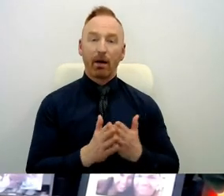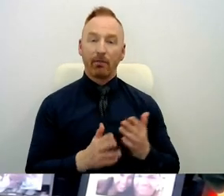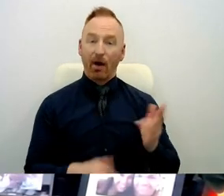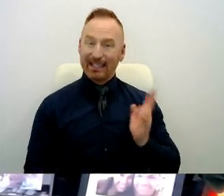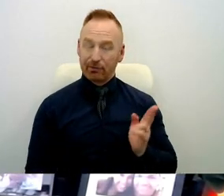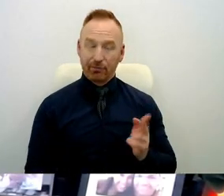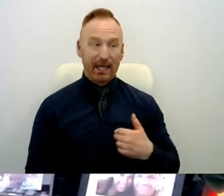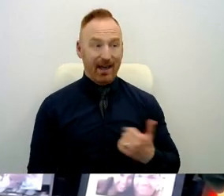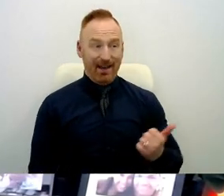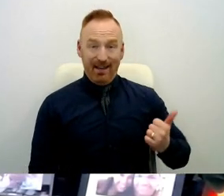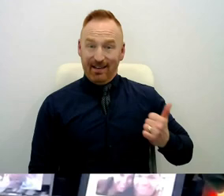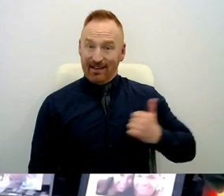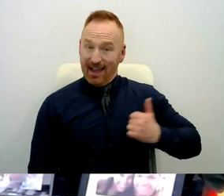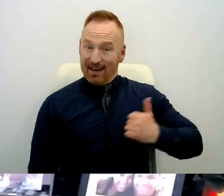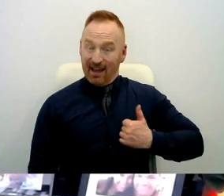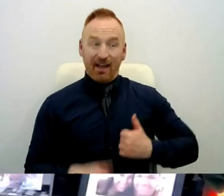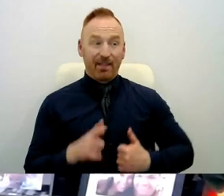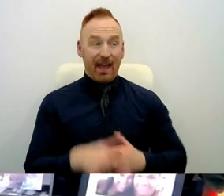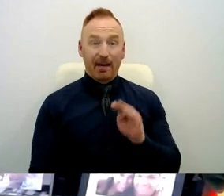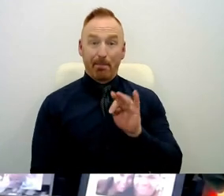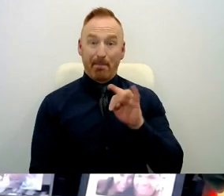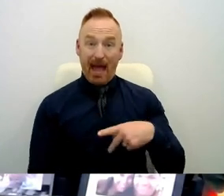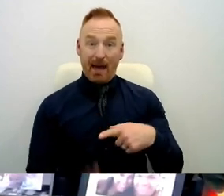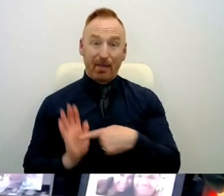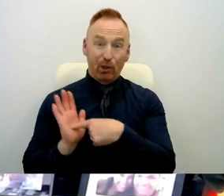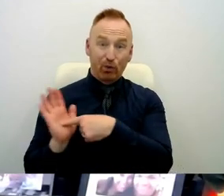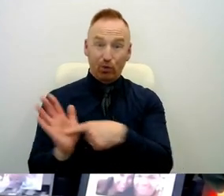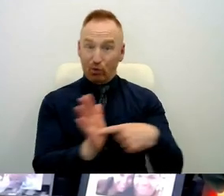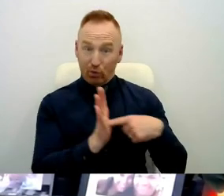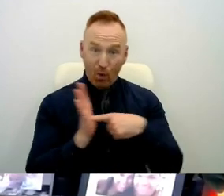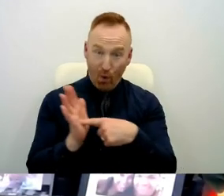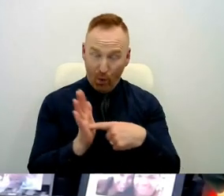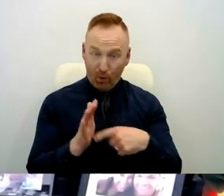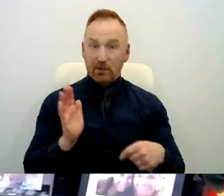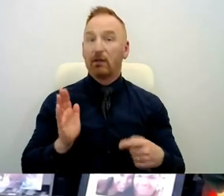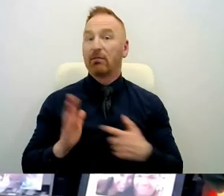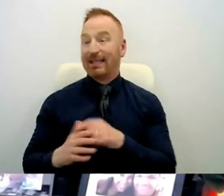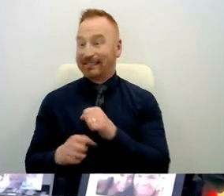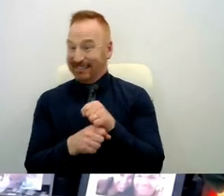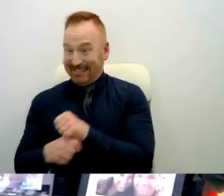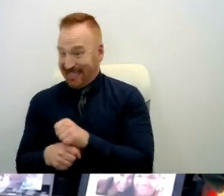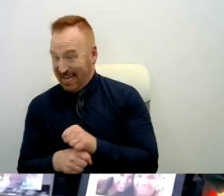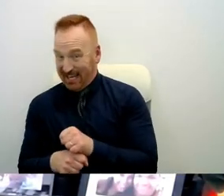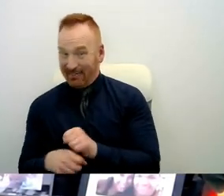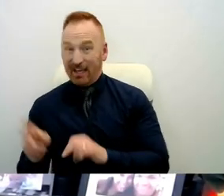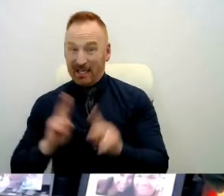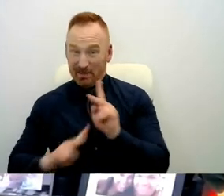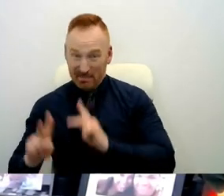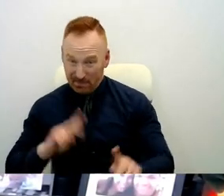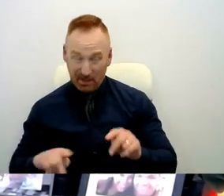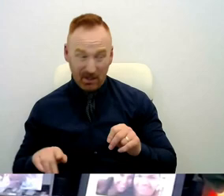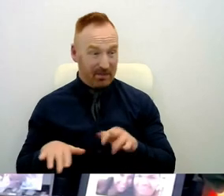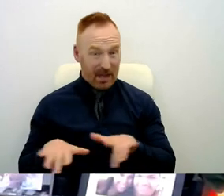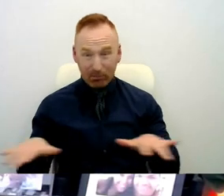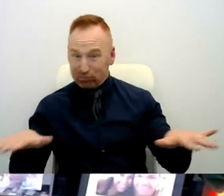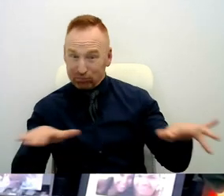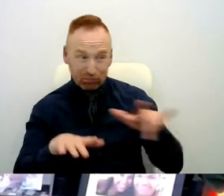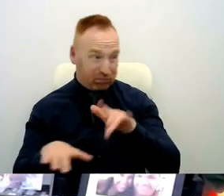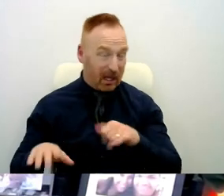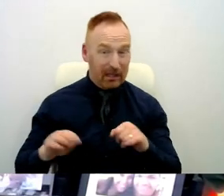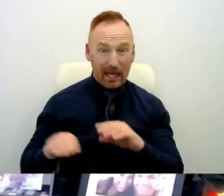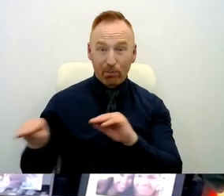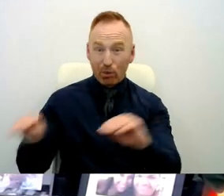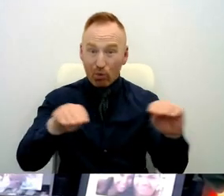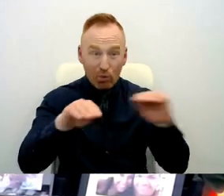doesn't even appear on most maps that demonstrate the flow of enslaved persons and commodities from the global slave trade. Fortunately, there